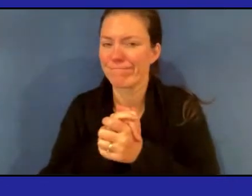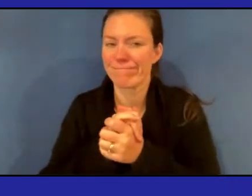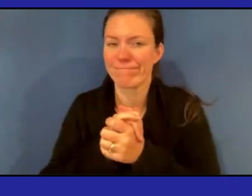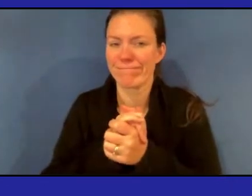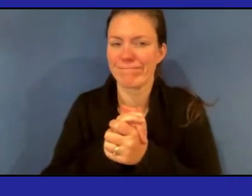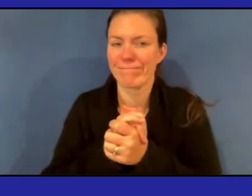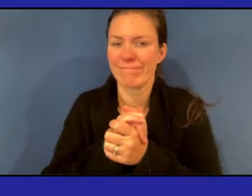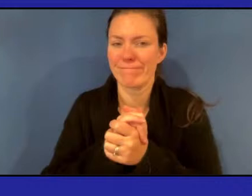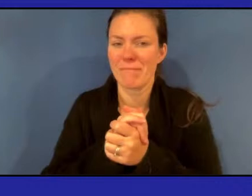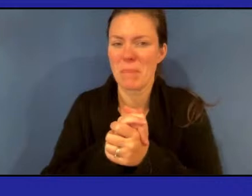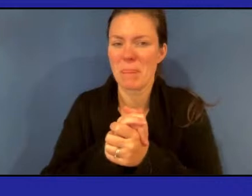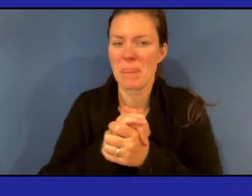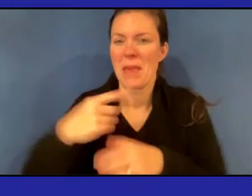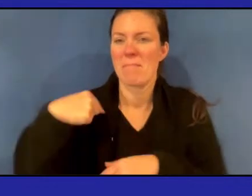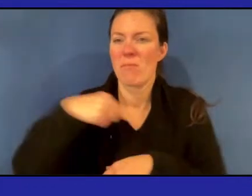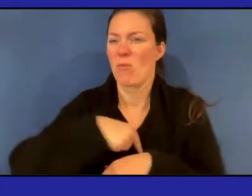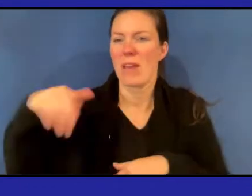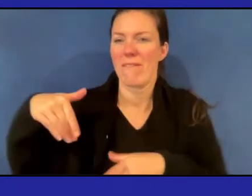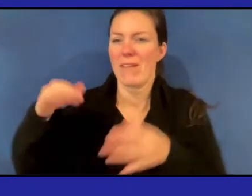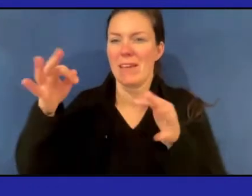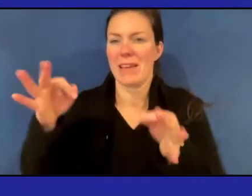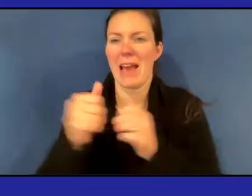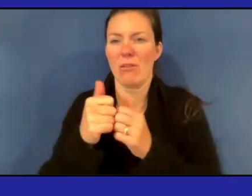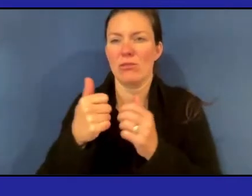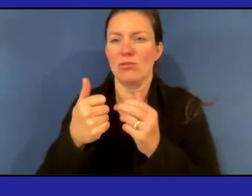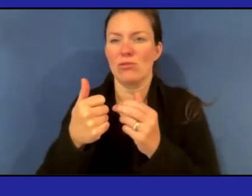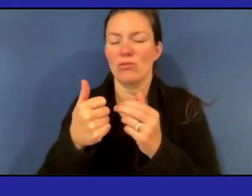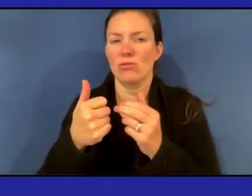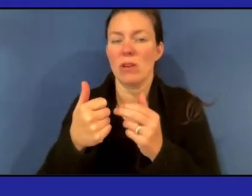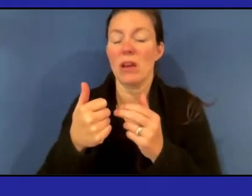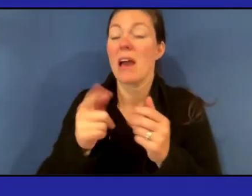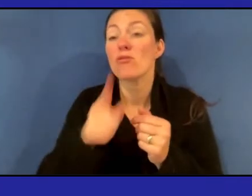advanced to allow, I mean, really, you should be allowed to